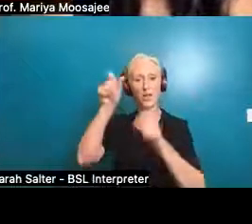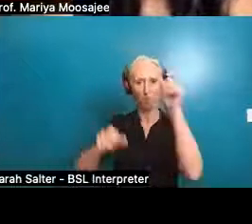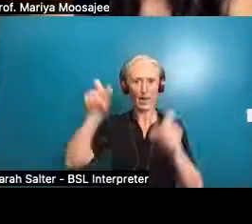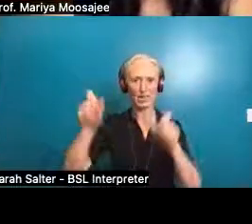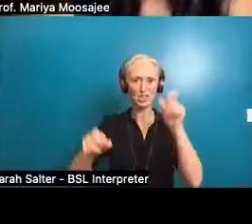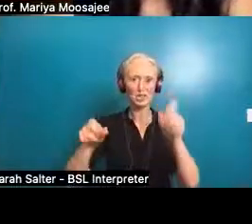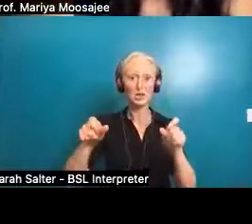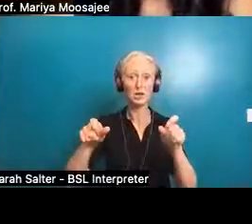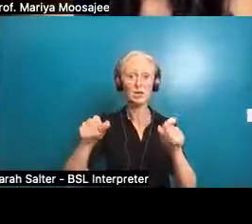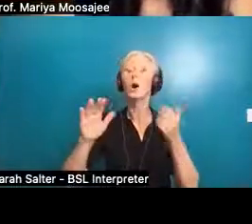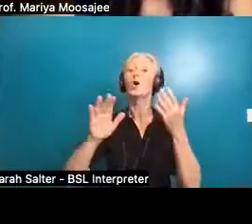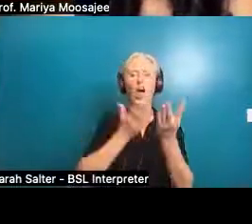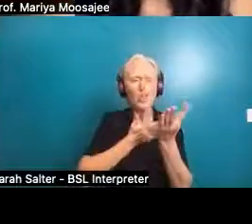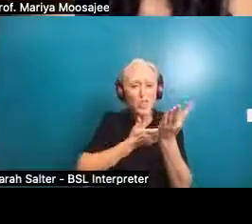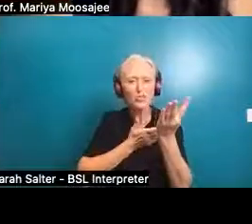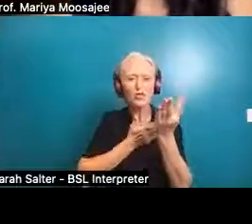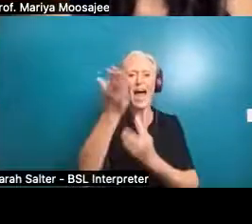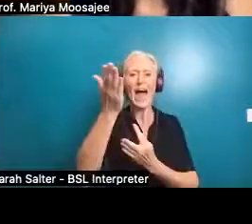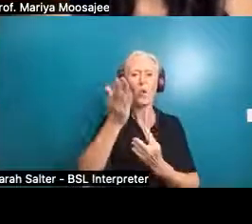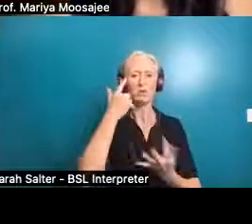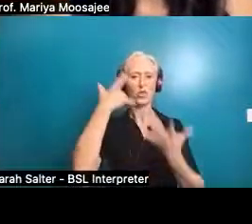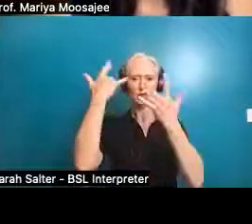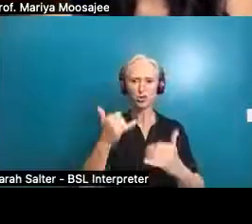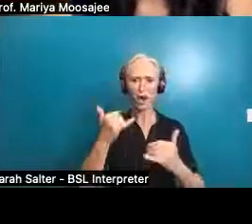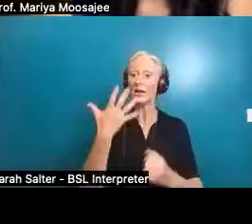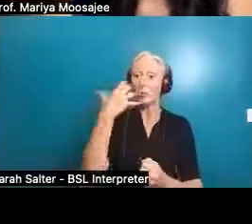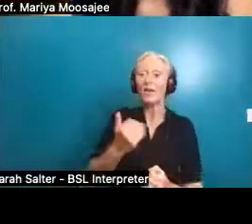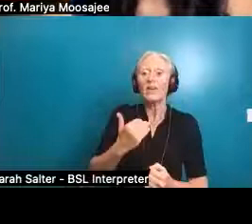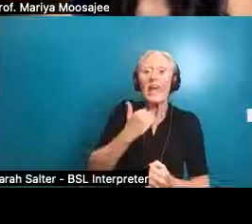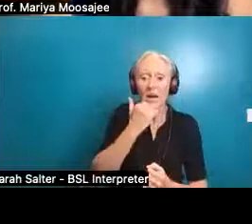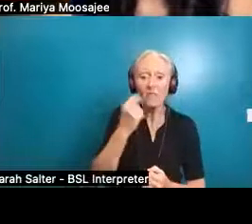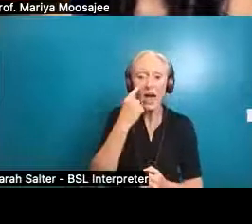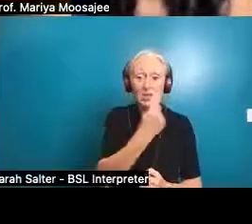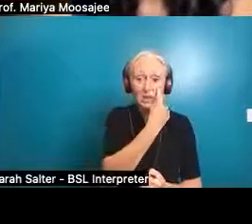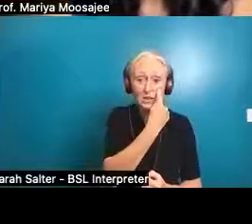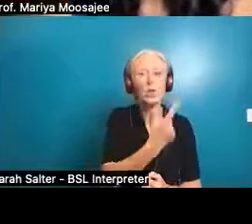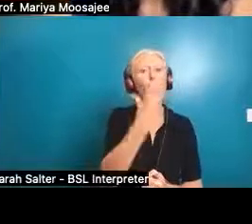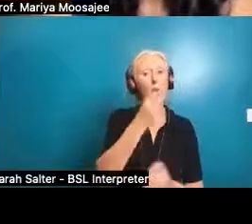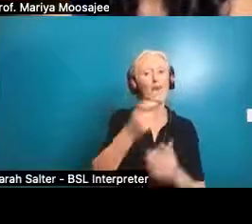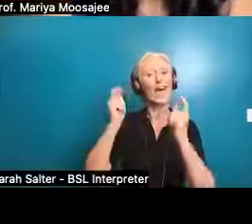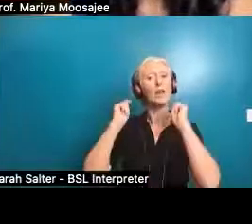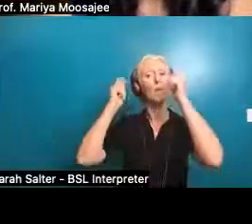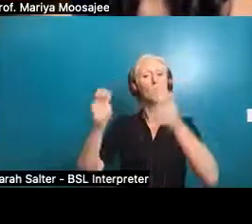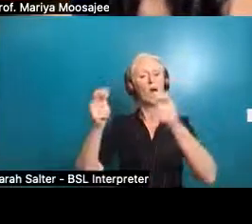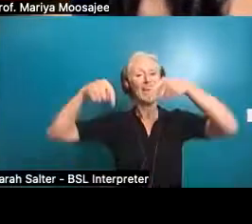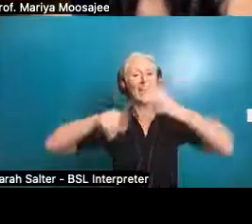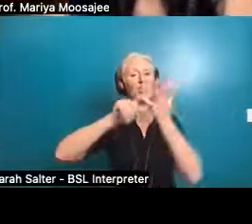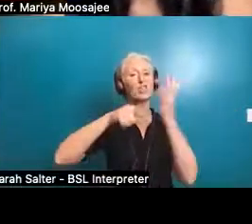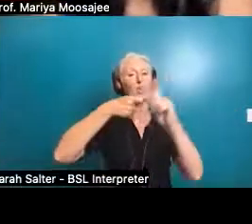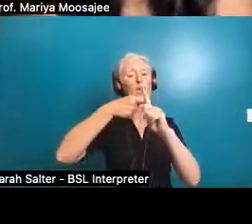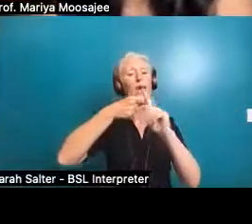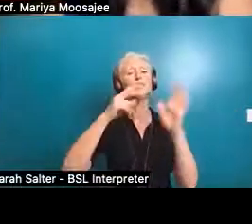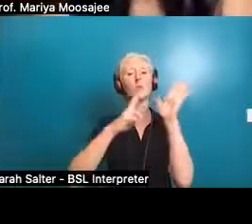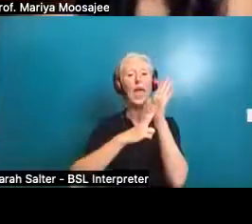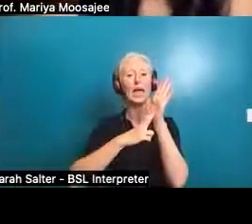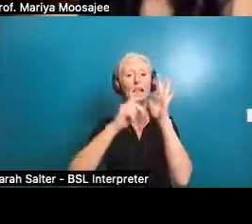that evidence, we would then apply to our regulatory bodies. So that would be NICE in the UK, it would be